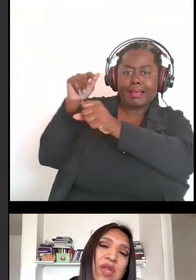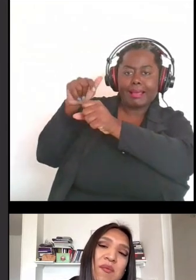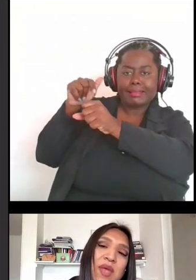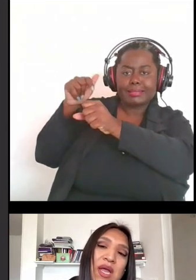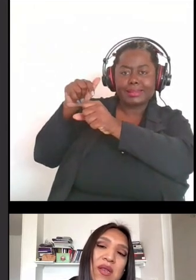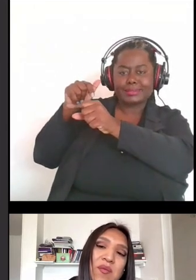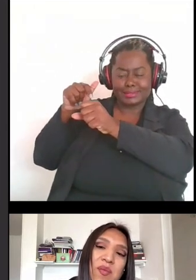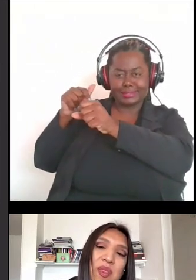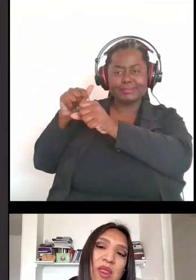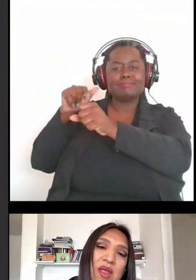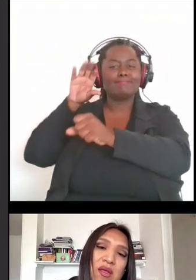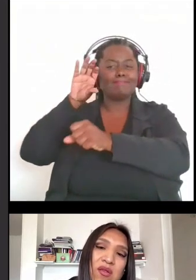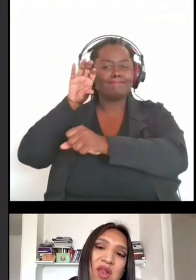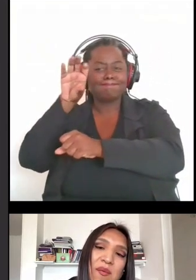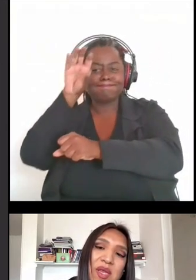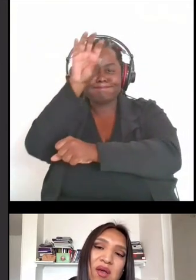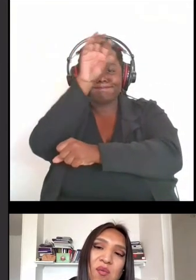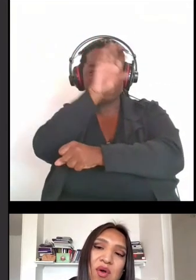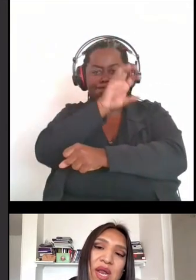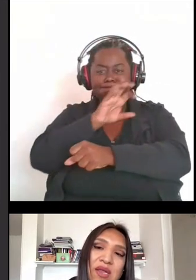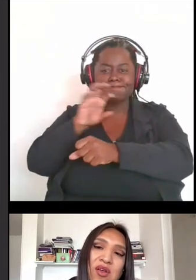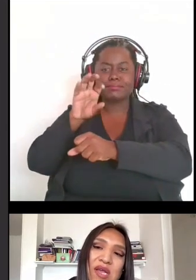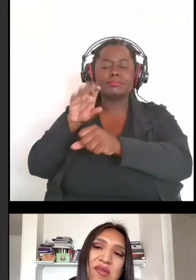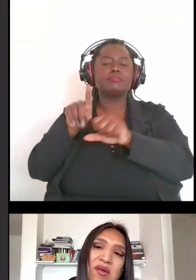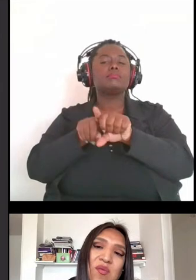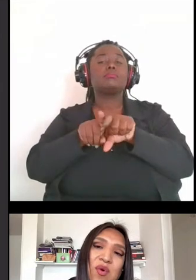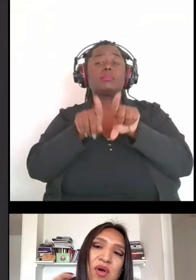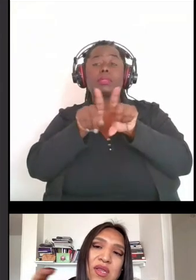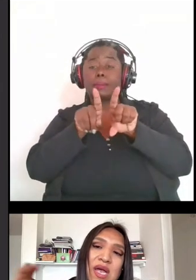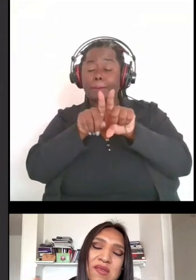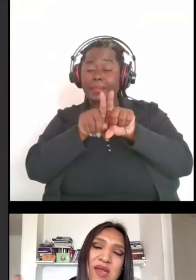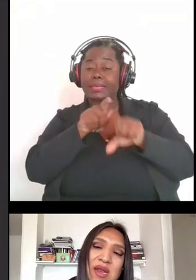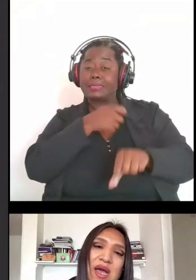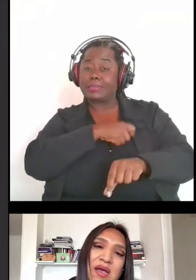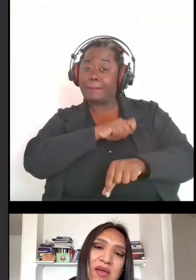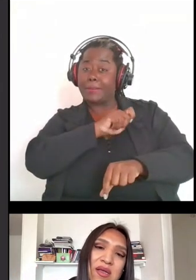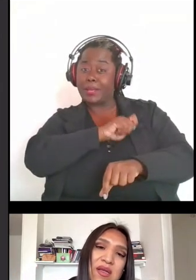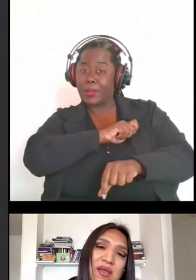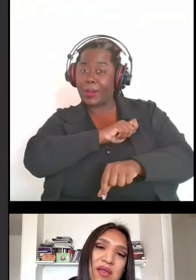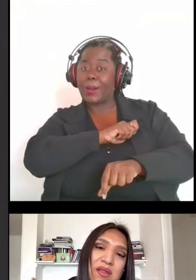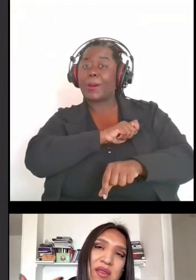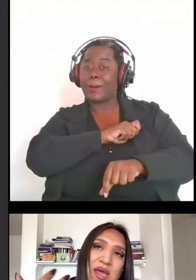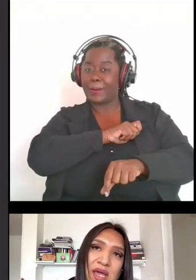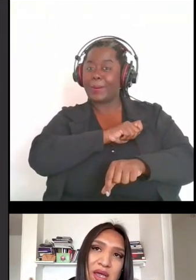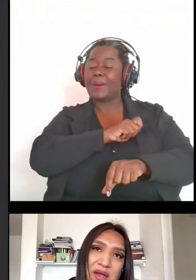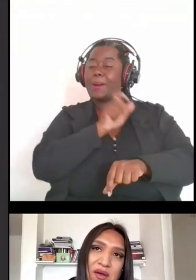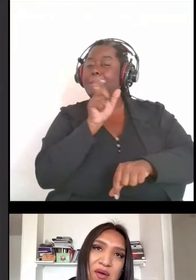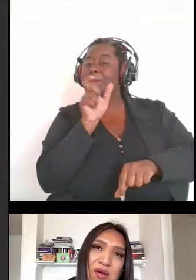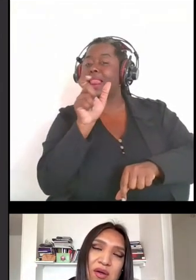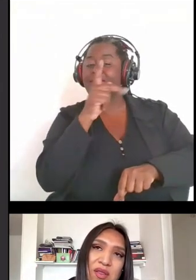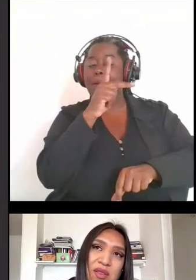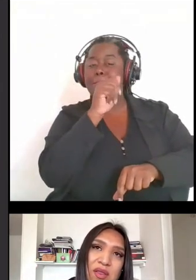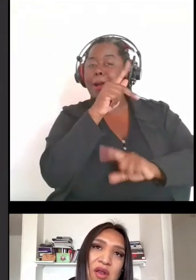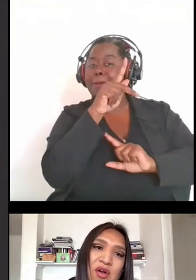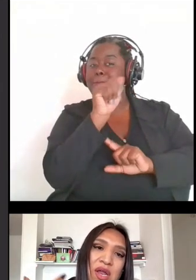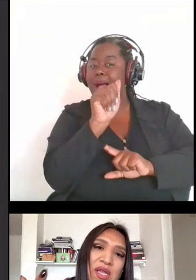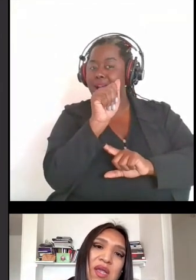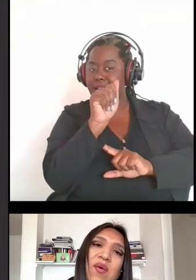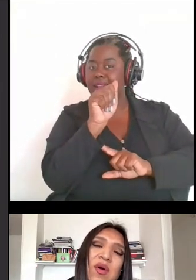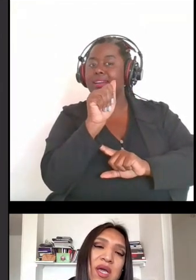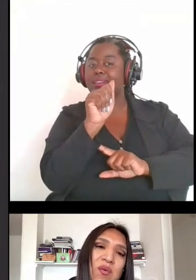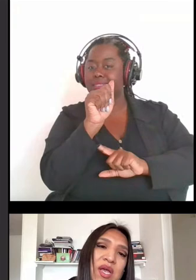about potatoes when I talk about Papa which is the word in Spanish